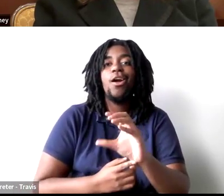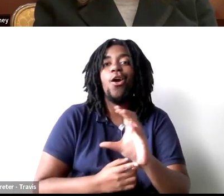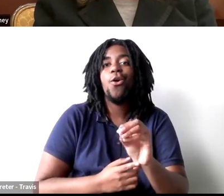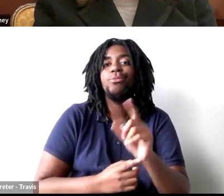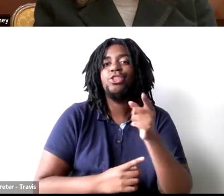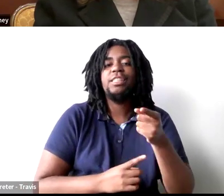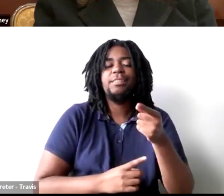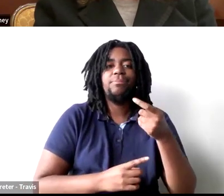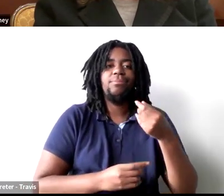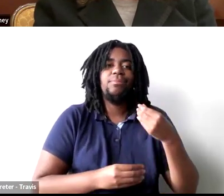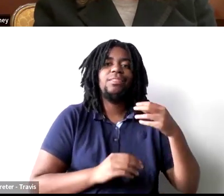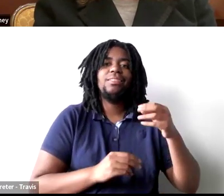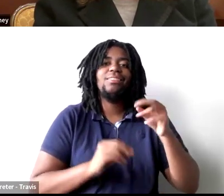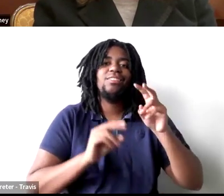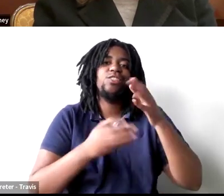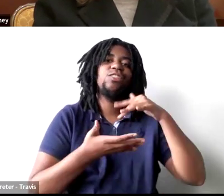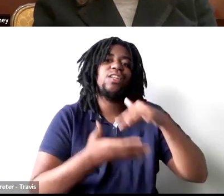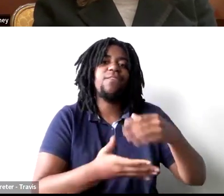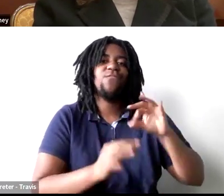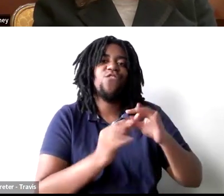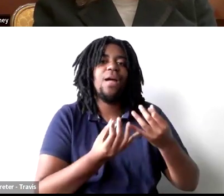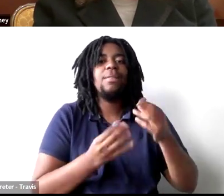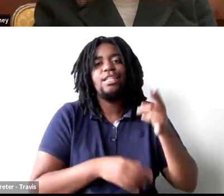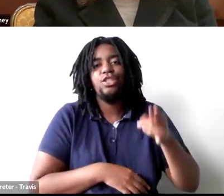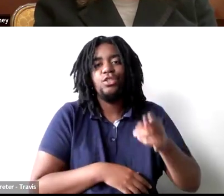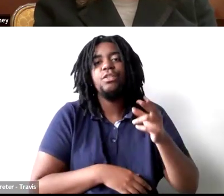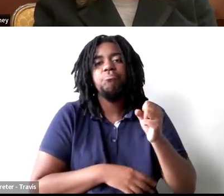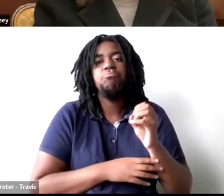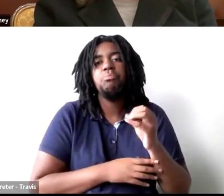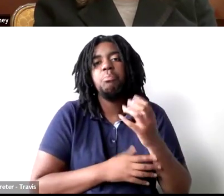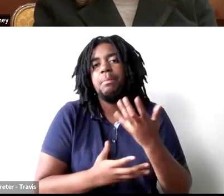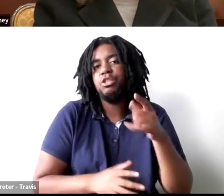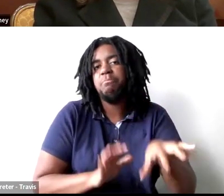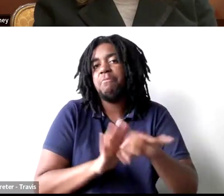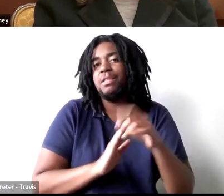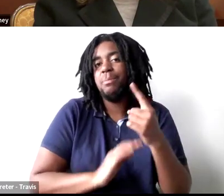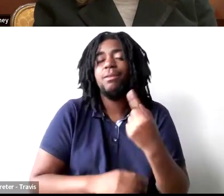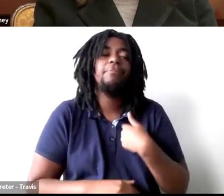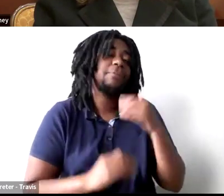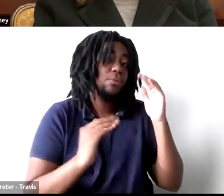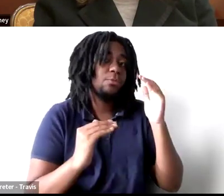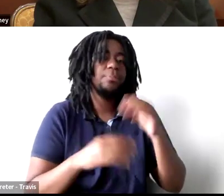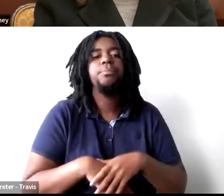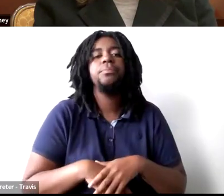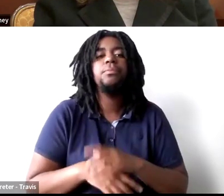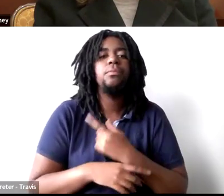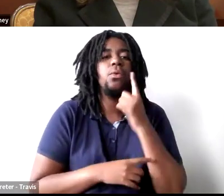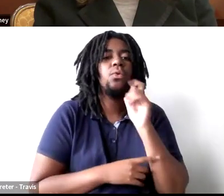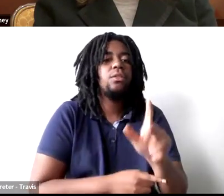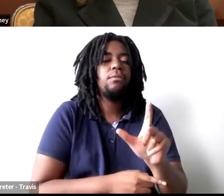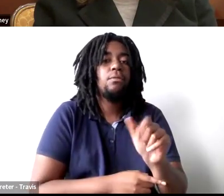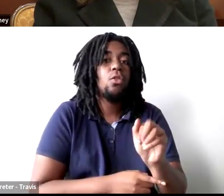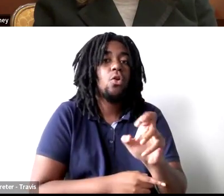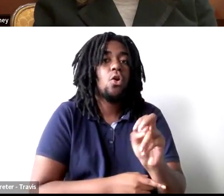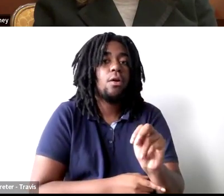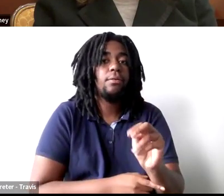fingers crossed. Question for you, Lauren. The letter that Charles Wilson Peale wrote about